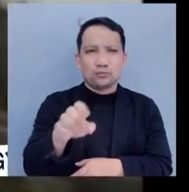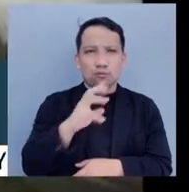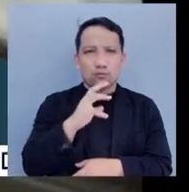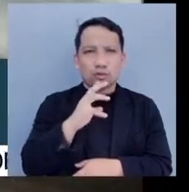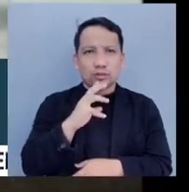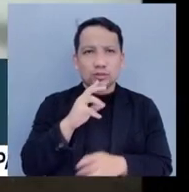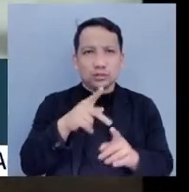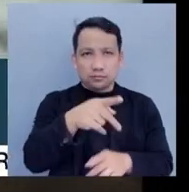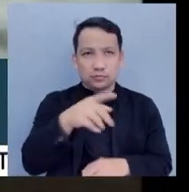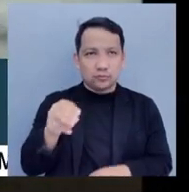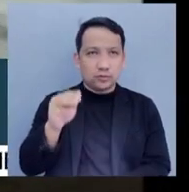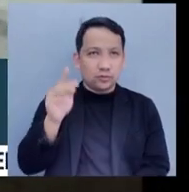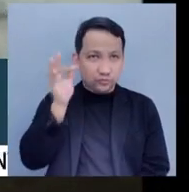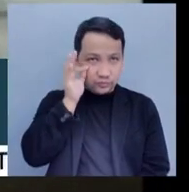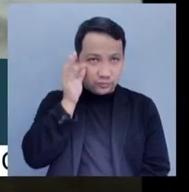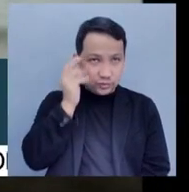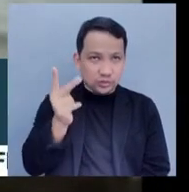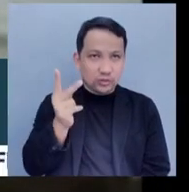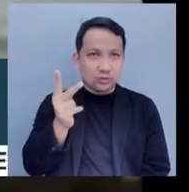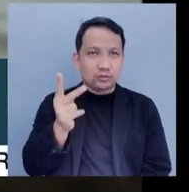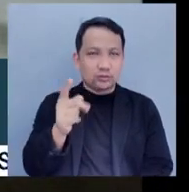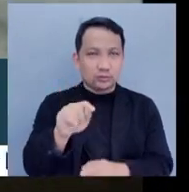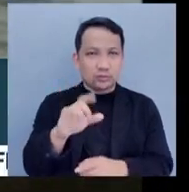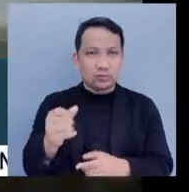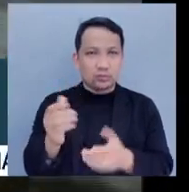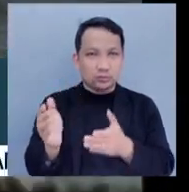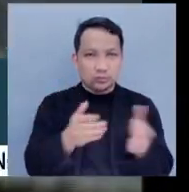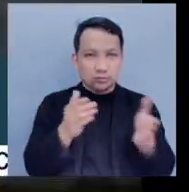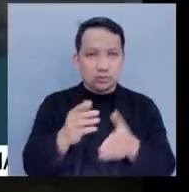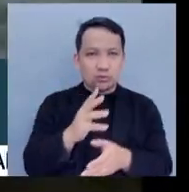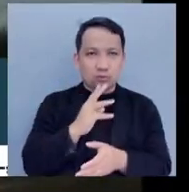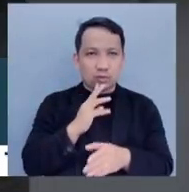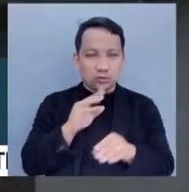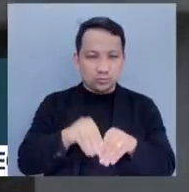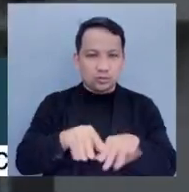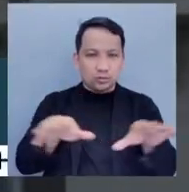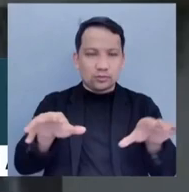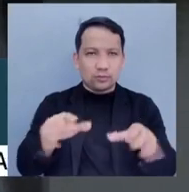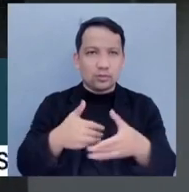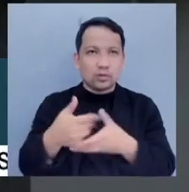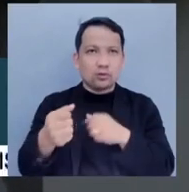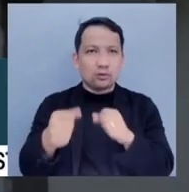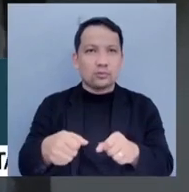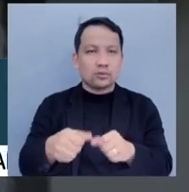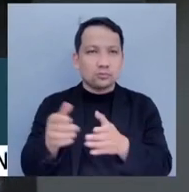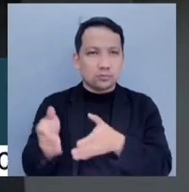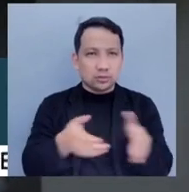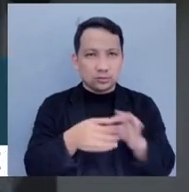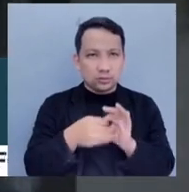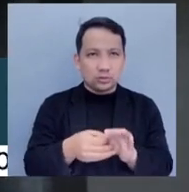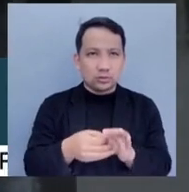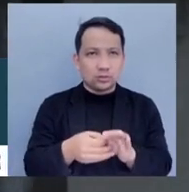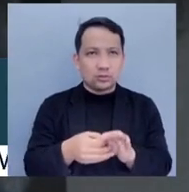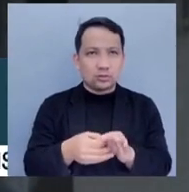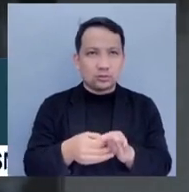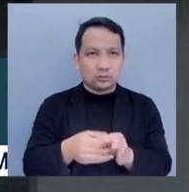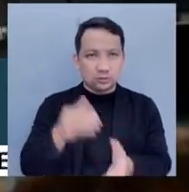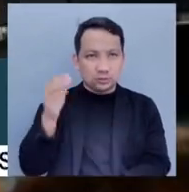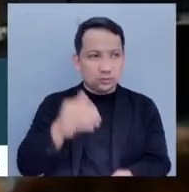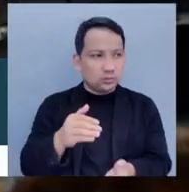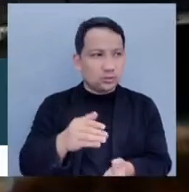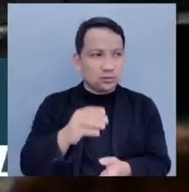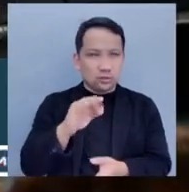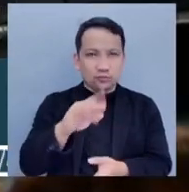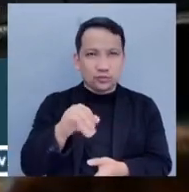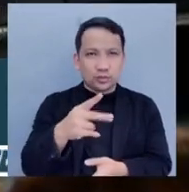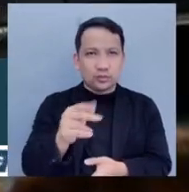Kishida said he has asked the Tokyo Power Company to prepare for the water discharge. The plan is crucial in decommissioning the wrecked Fukushima